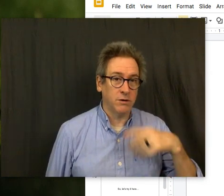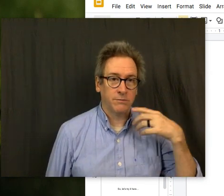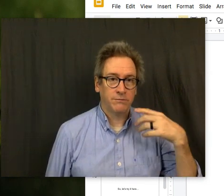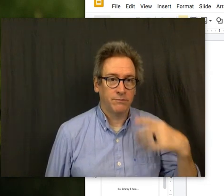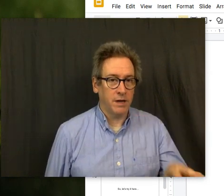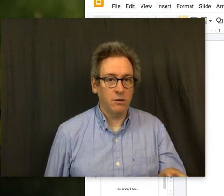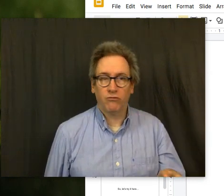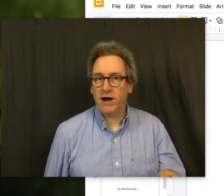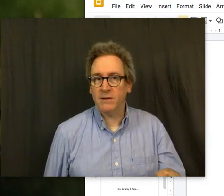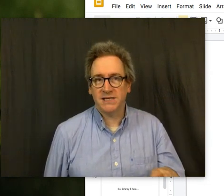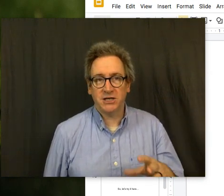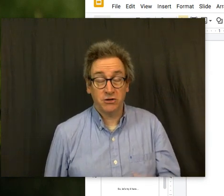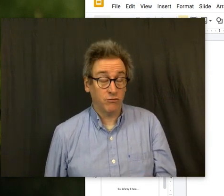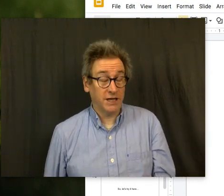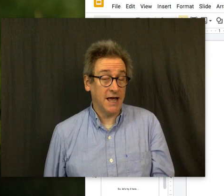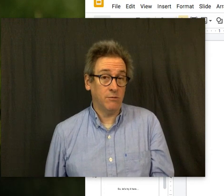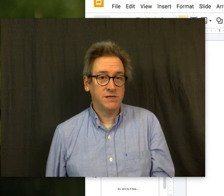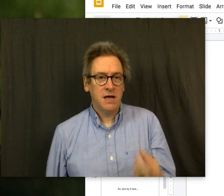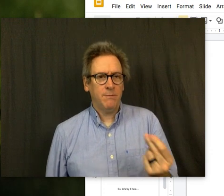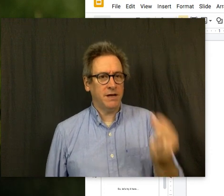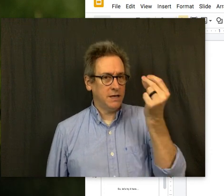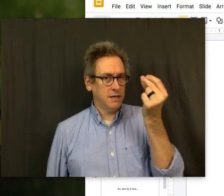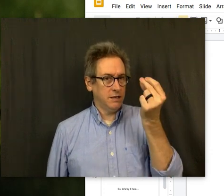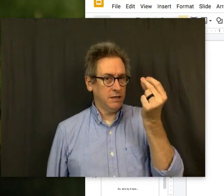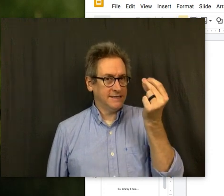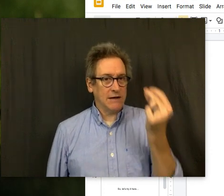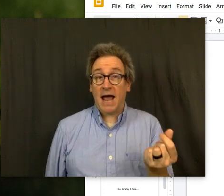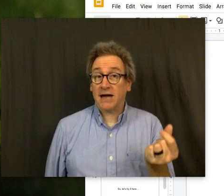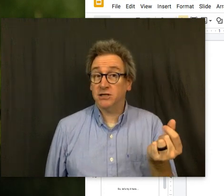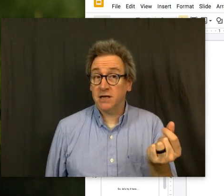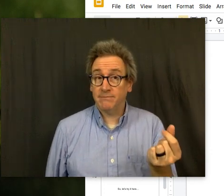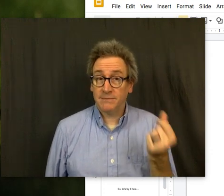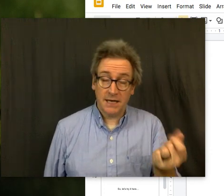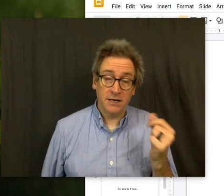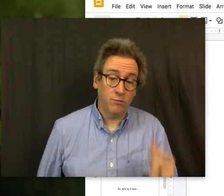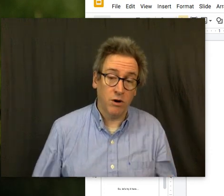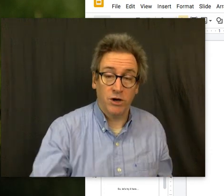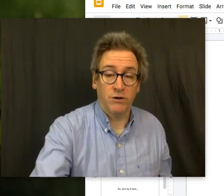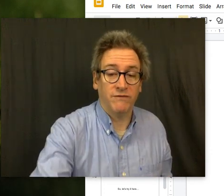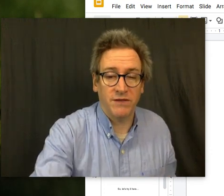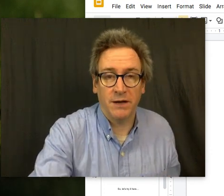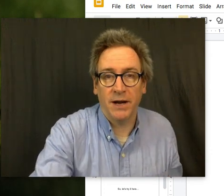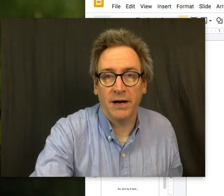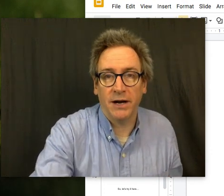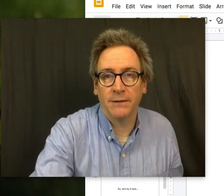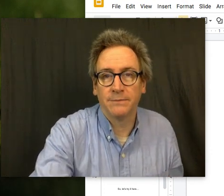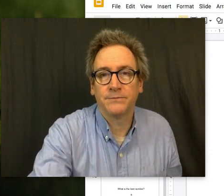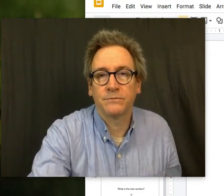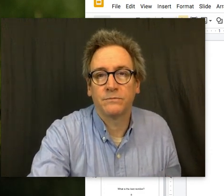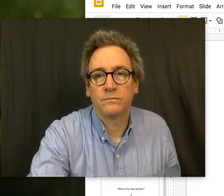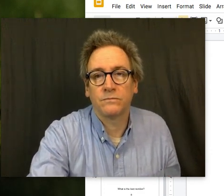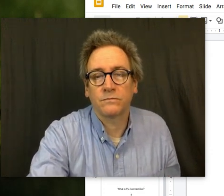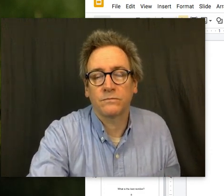previous number? Randomization really helps. But it's that reaction time, getting to the point where you don't have to think about it.